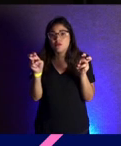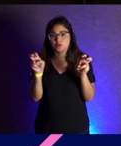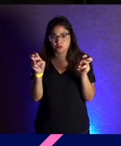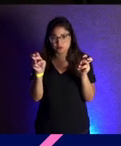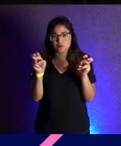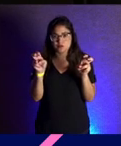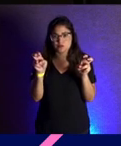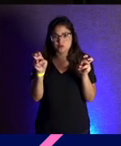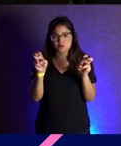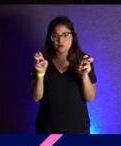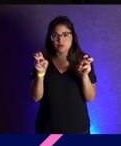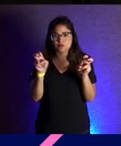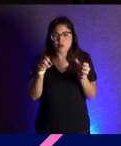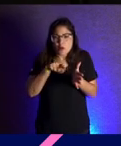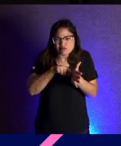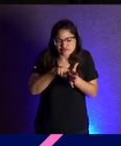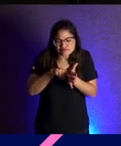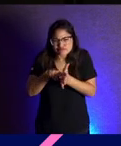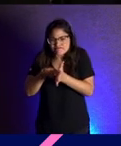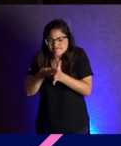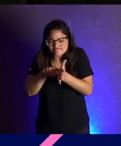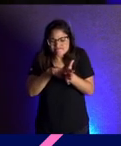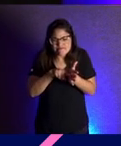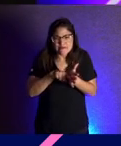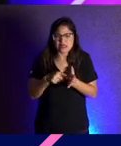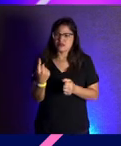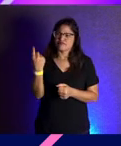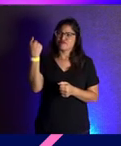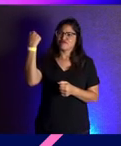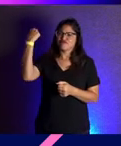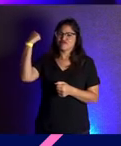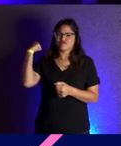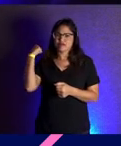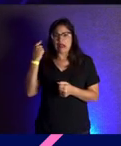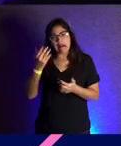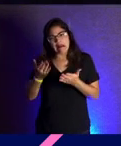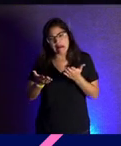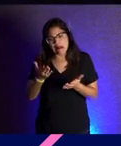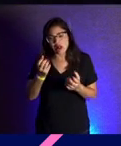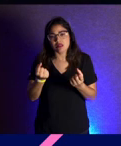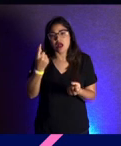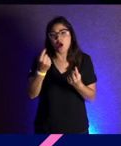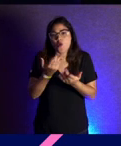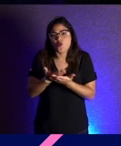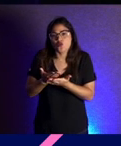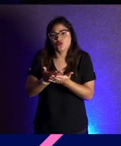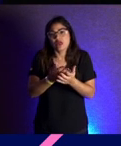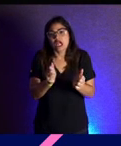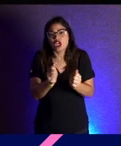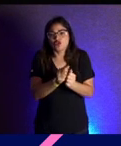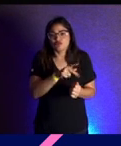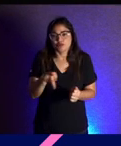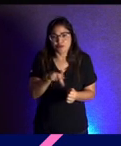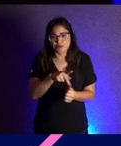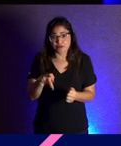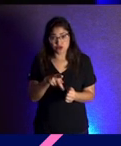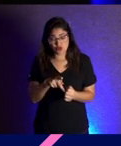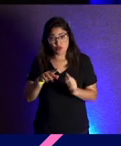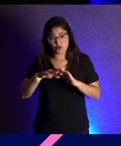a study that I published with some students and faculty at the Columbia Journal of